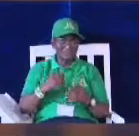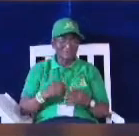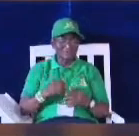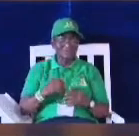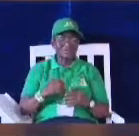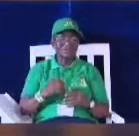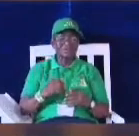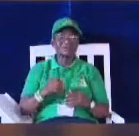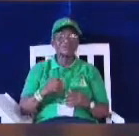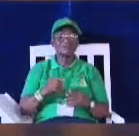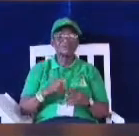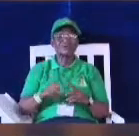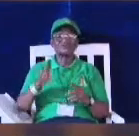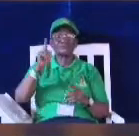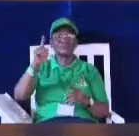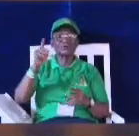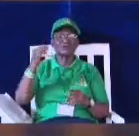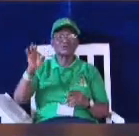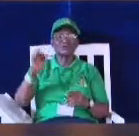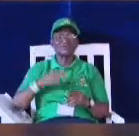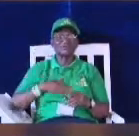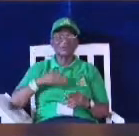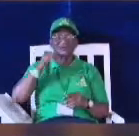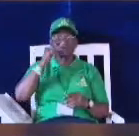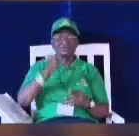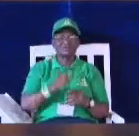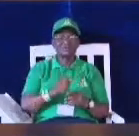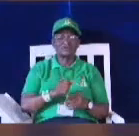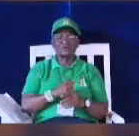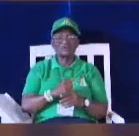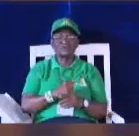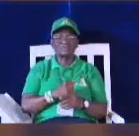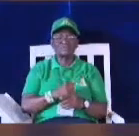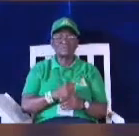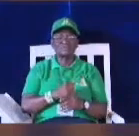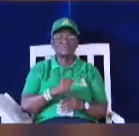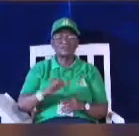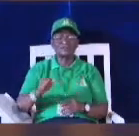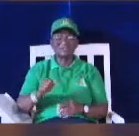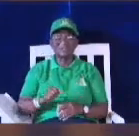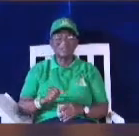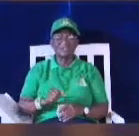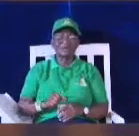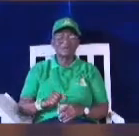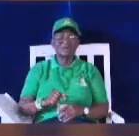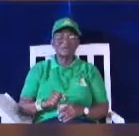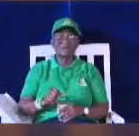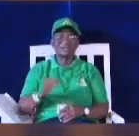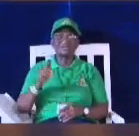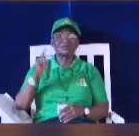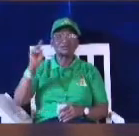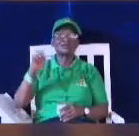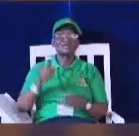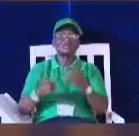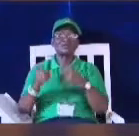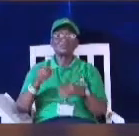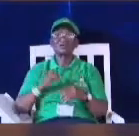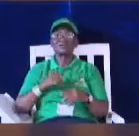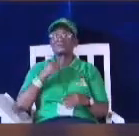And one of my daughters, a medical doctor, came. I called